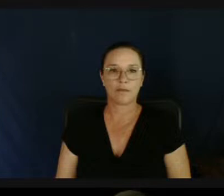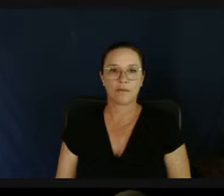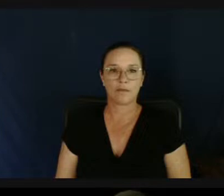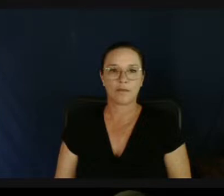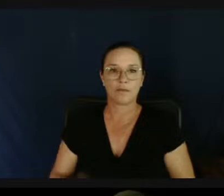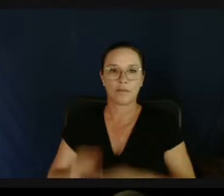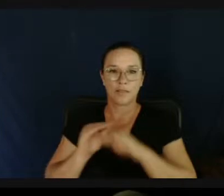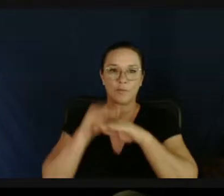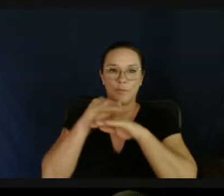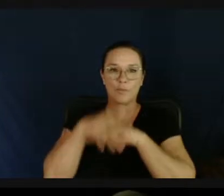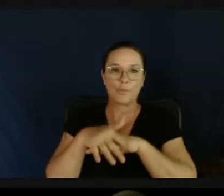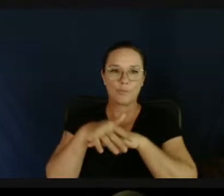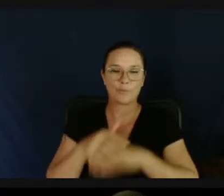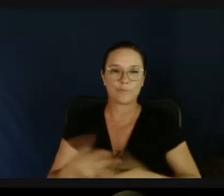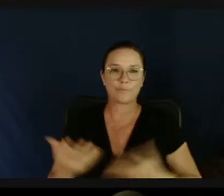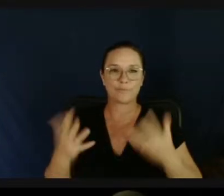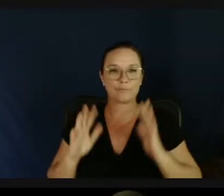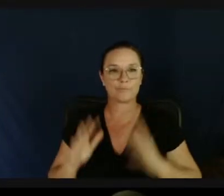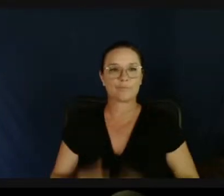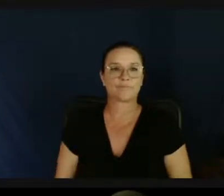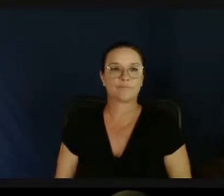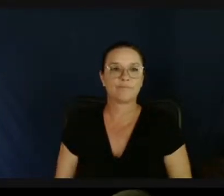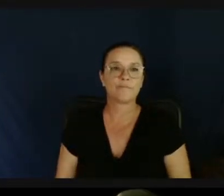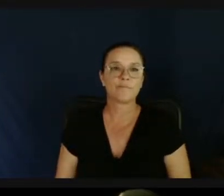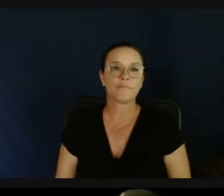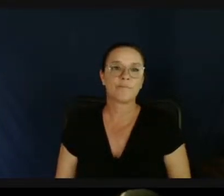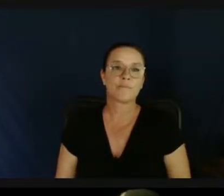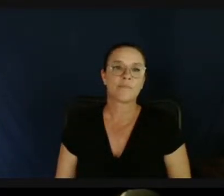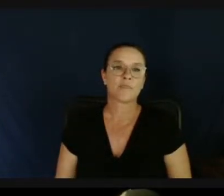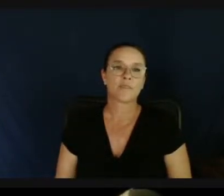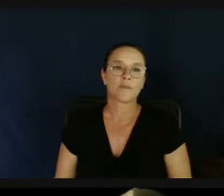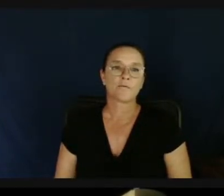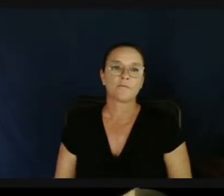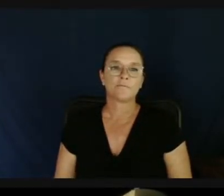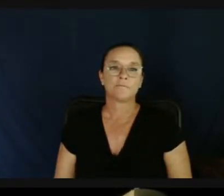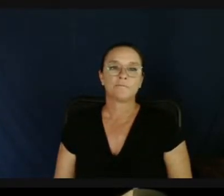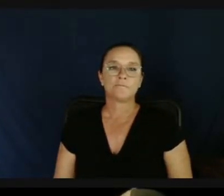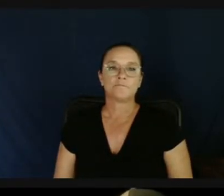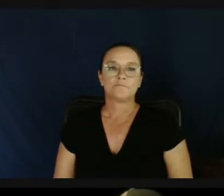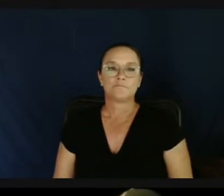burst of lava, and very